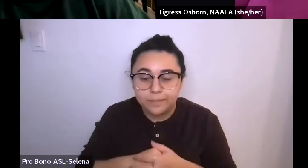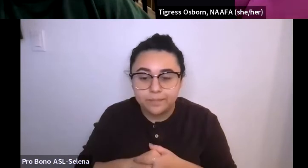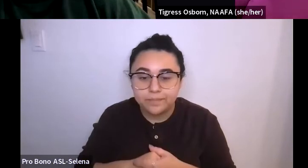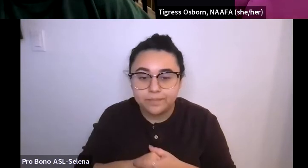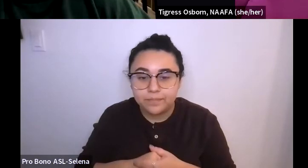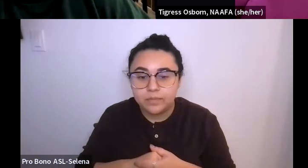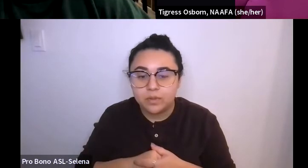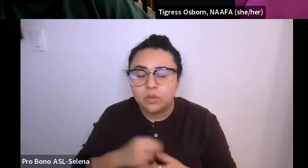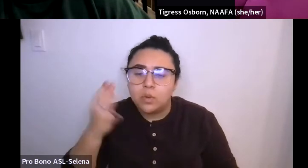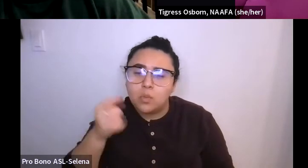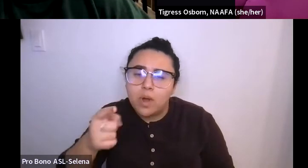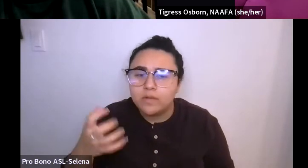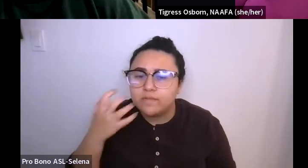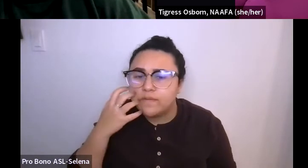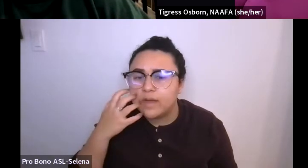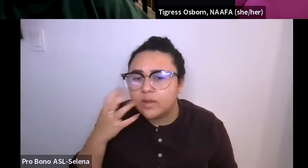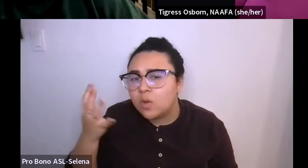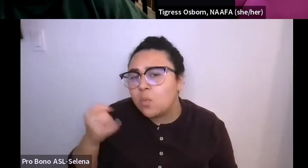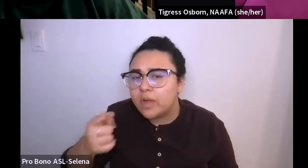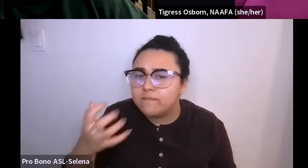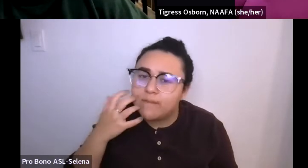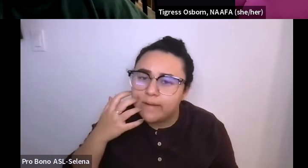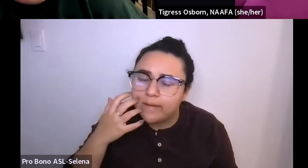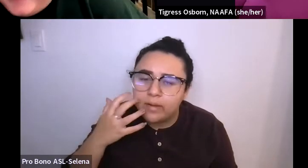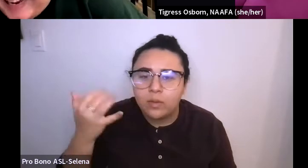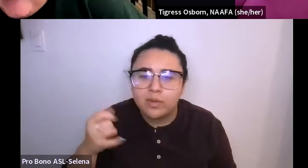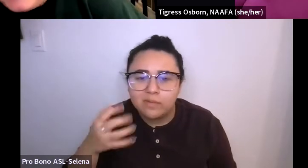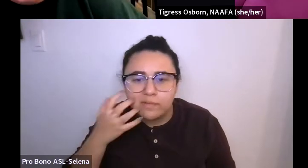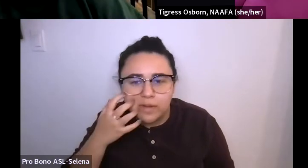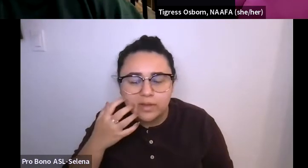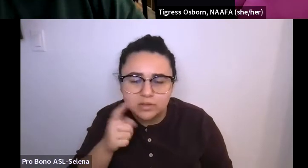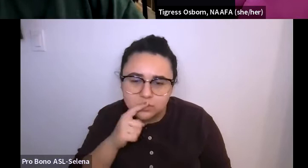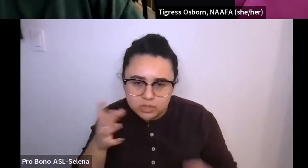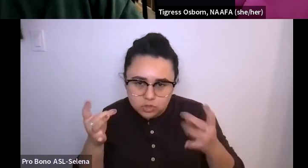fat? Talk about why you are fat. And it's such a tricky one.